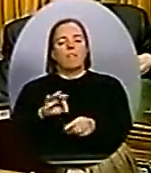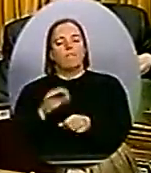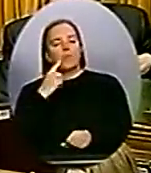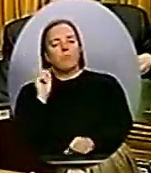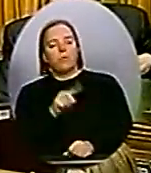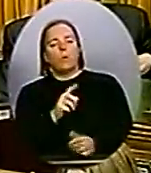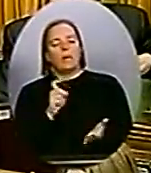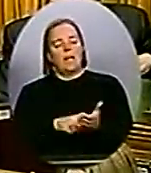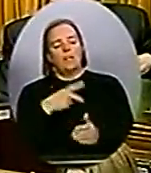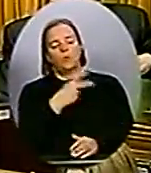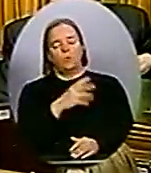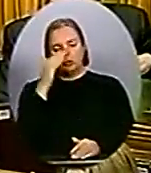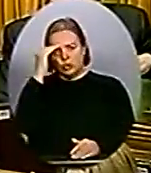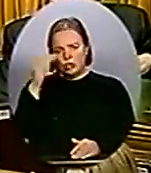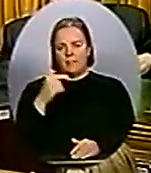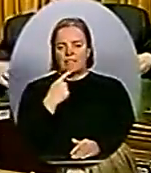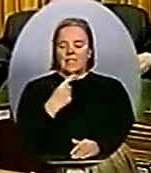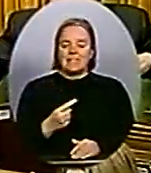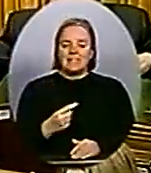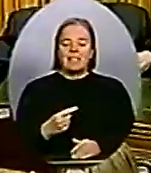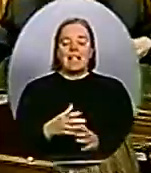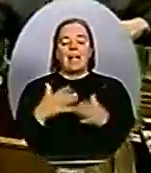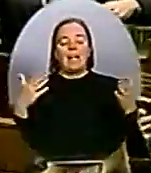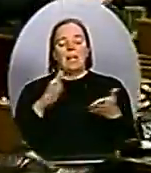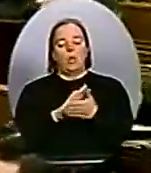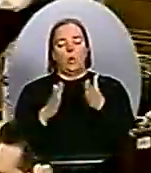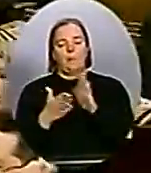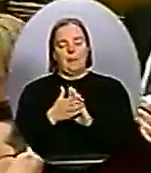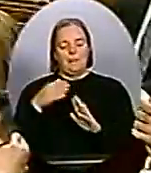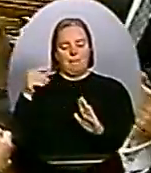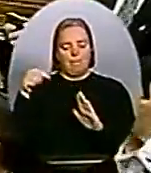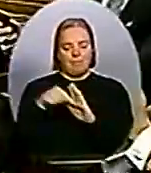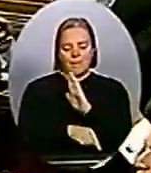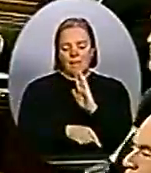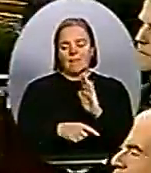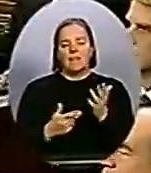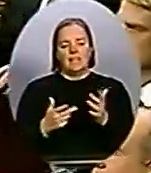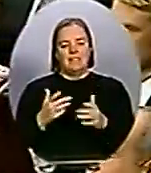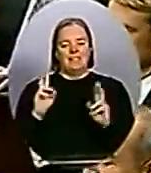create jobs in his communities a disease. Wow.